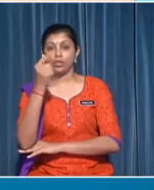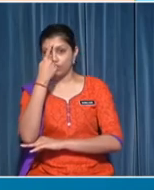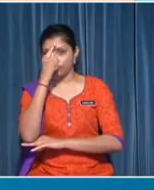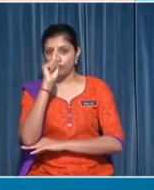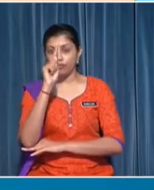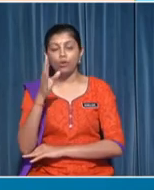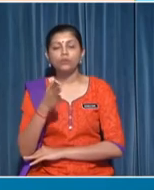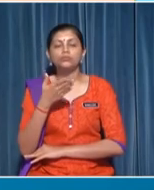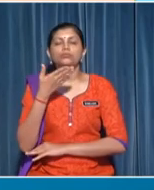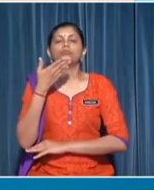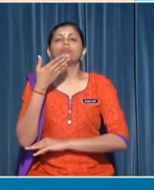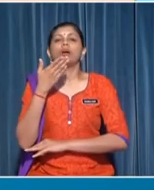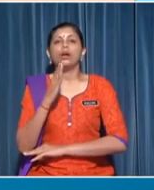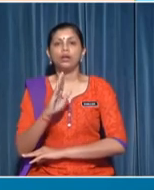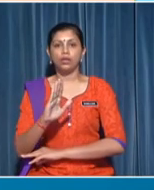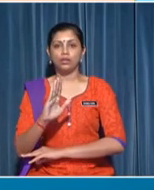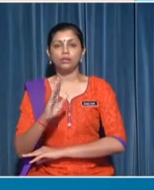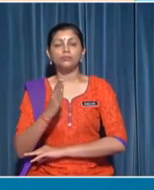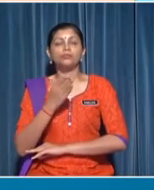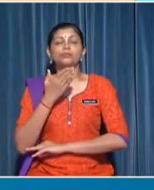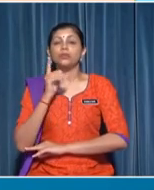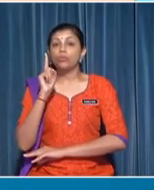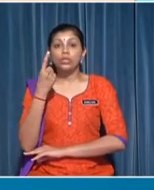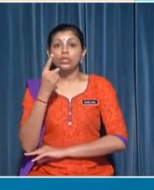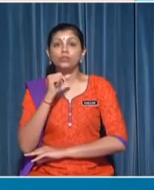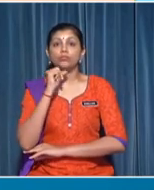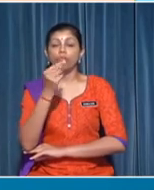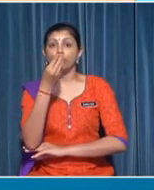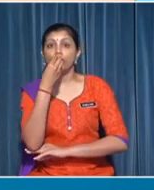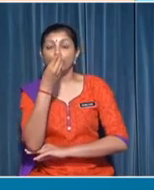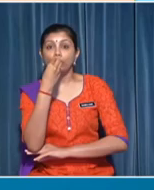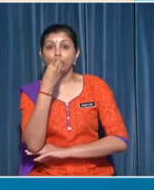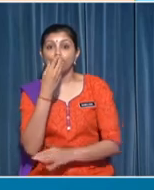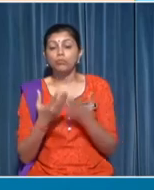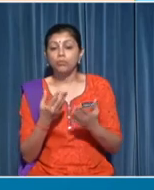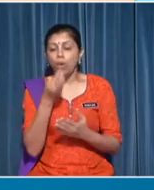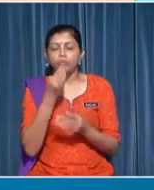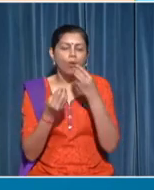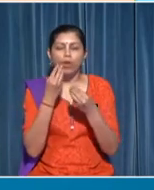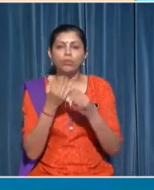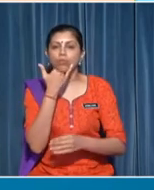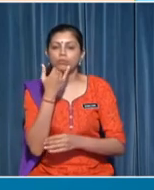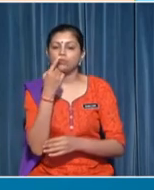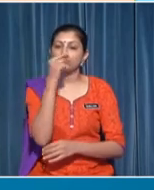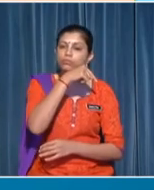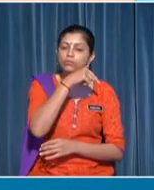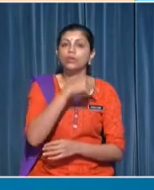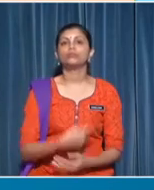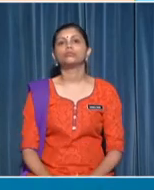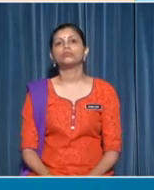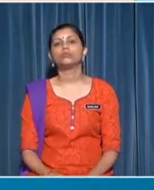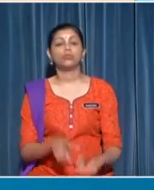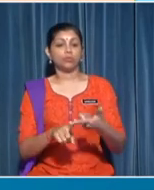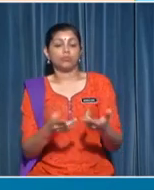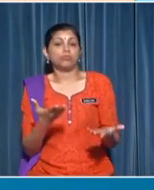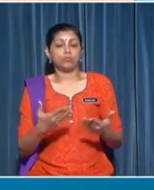our lungs in the breathing process. And you might also get a stomach ache because of